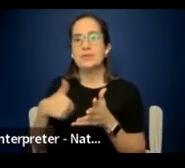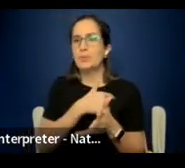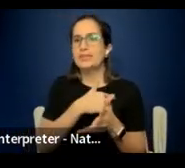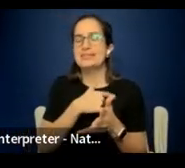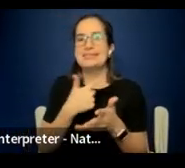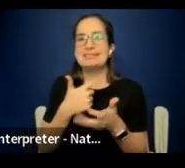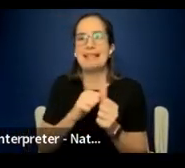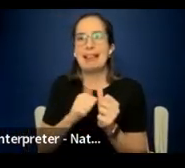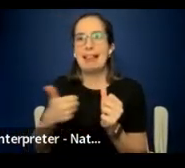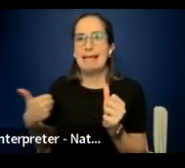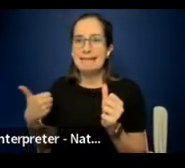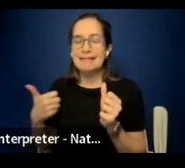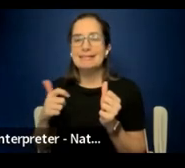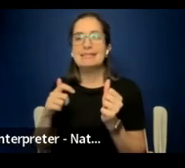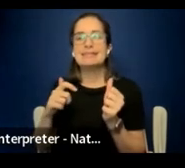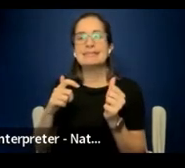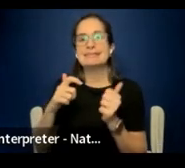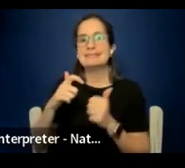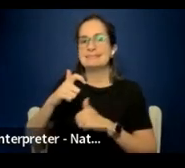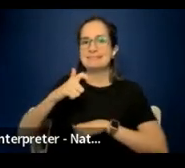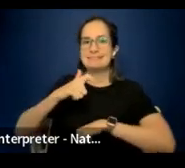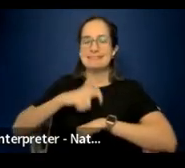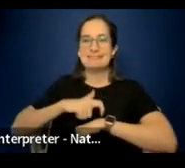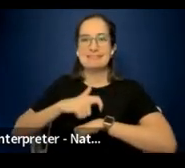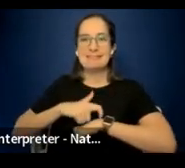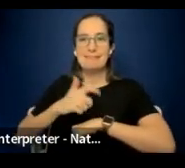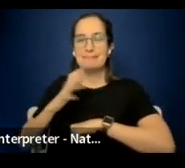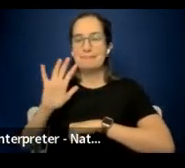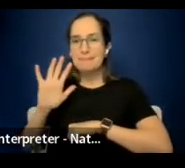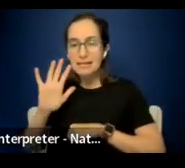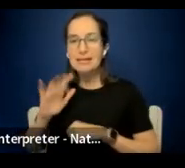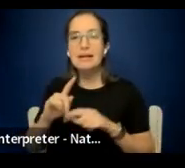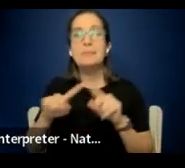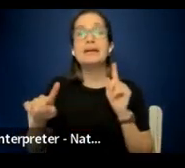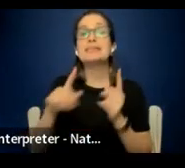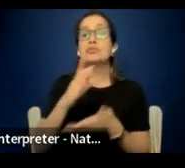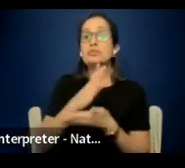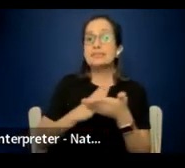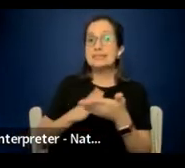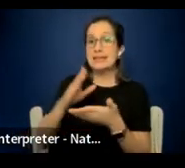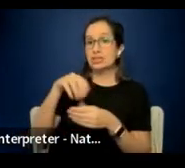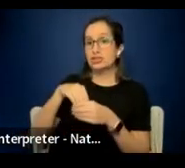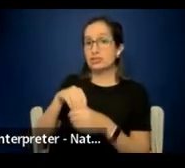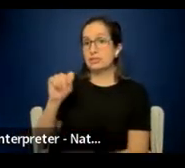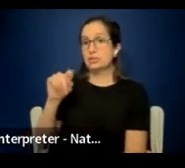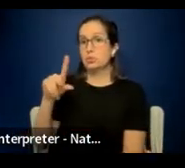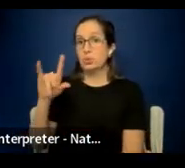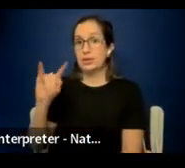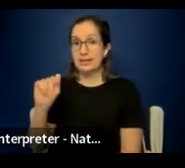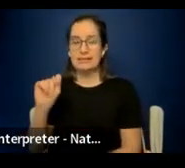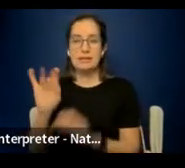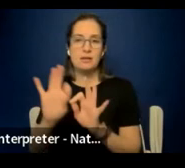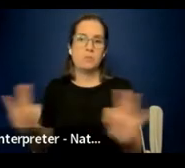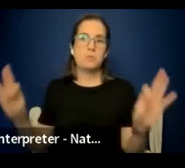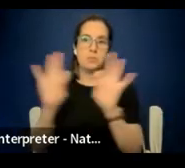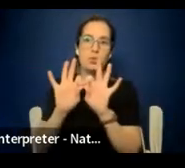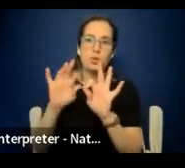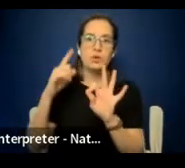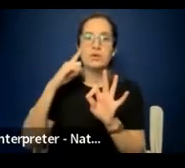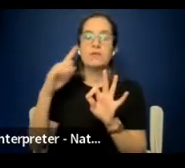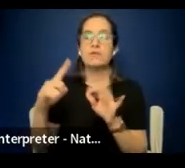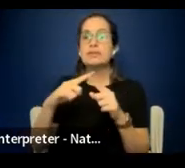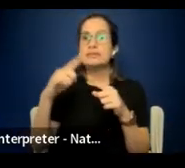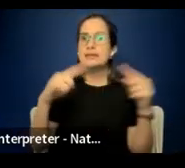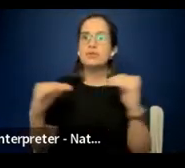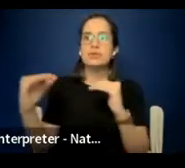We delved into some of the stuff a little bit longer, but there is a section in the toolkit, a really important section on striving for diversity, equity,